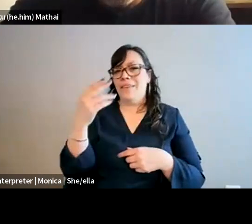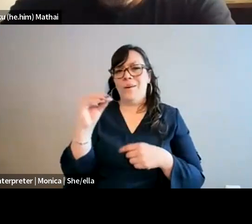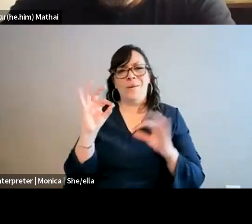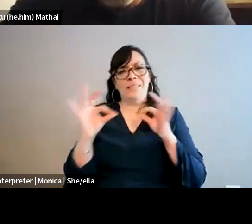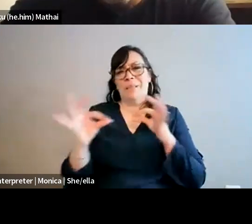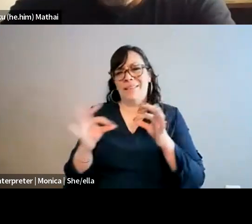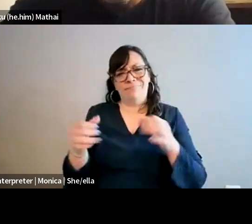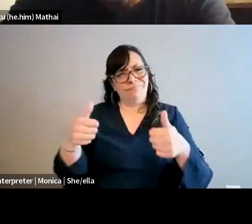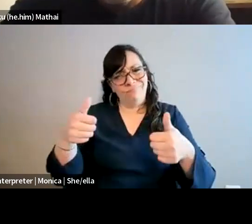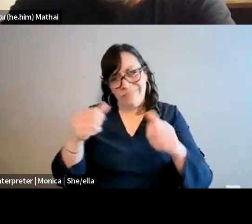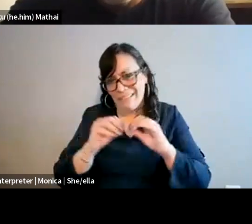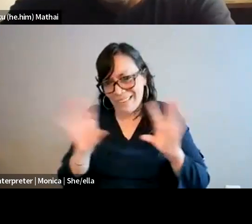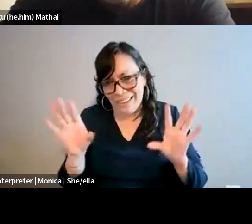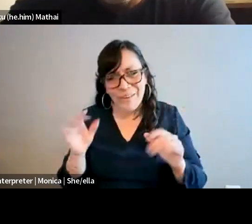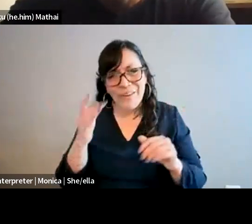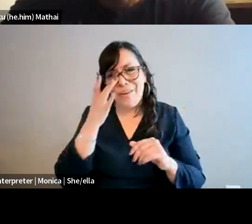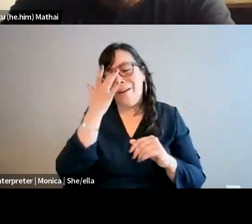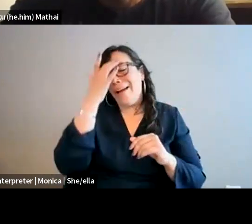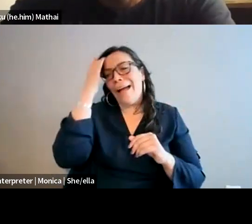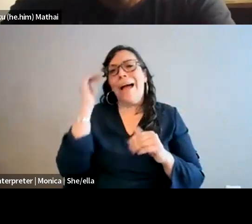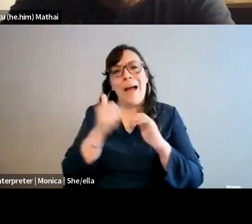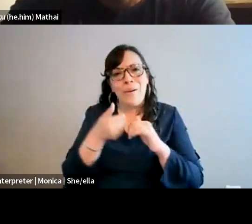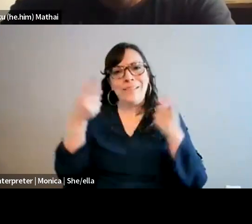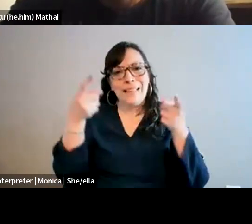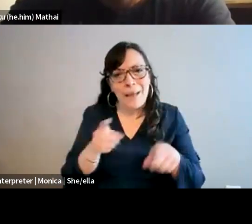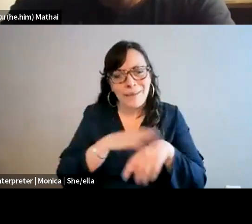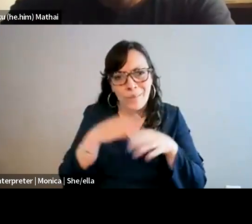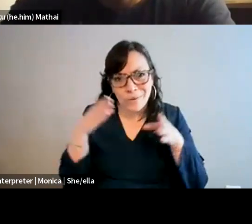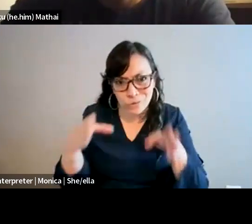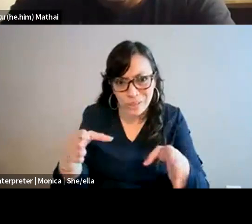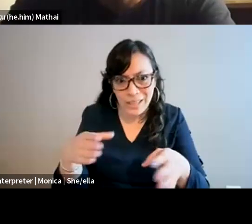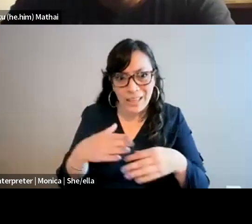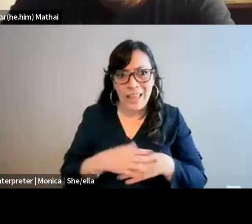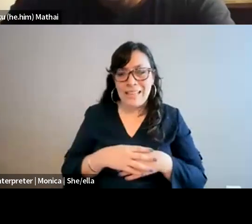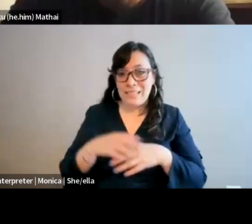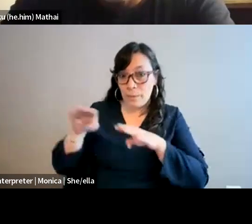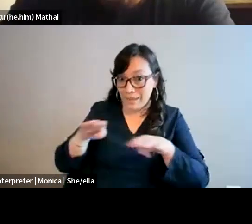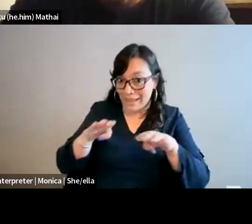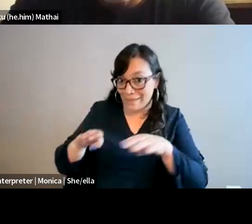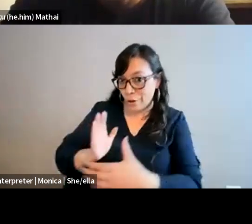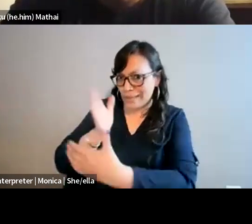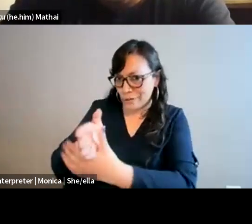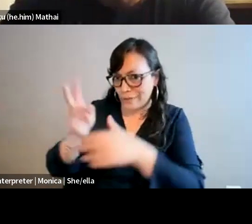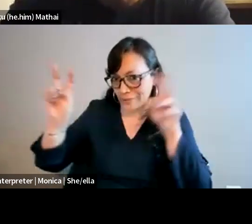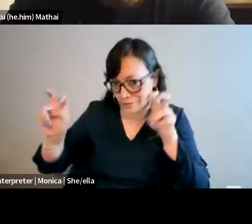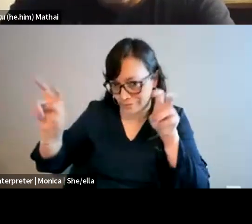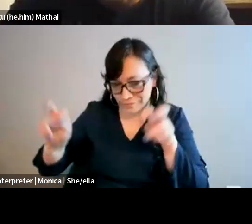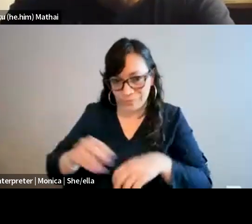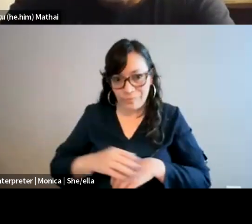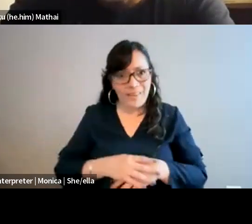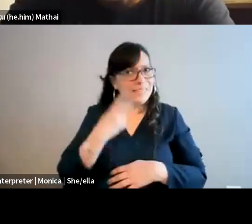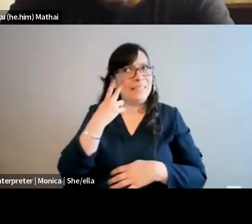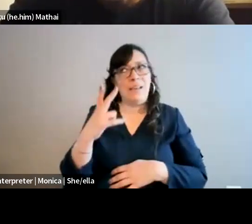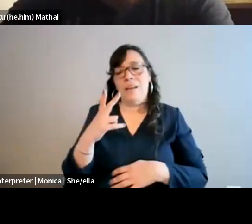of describing very clearly how this happens on the street, you know, as a behavioral intervention, right? And I see